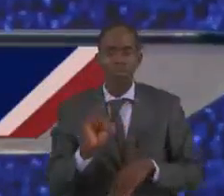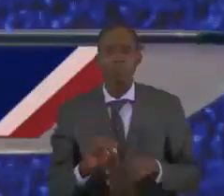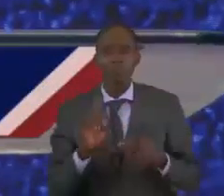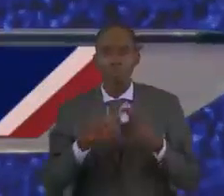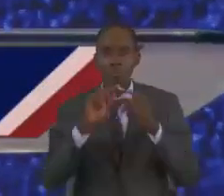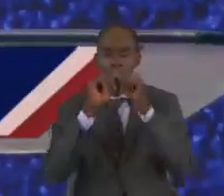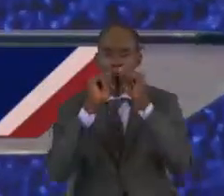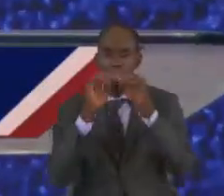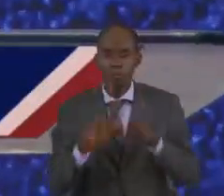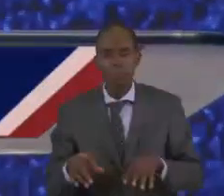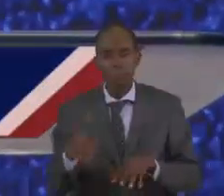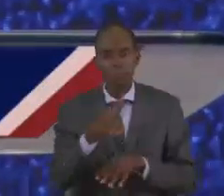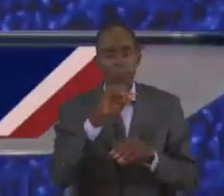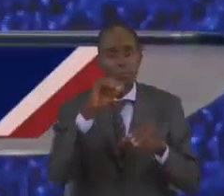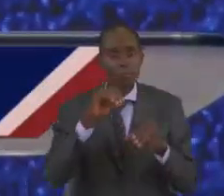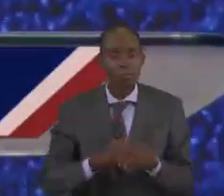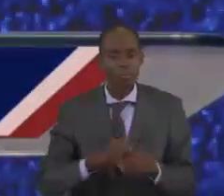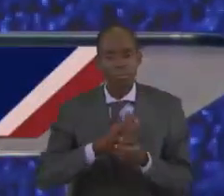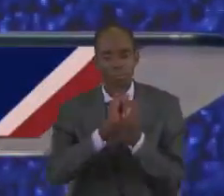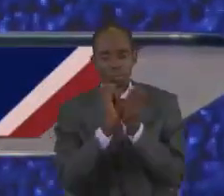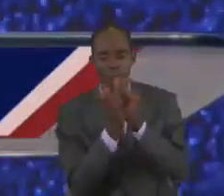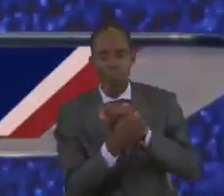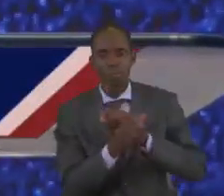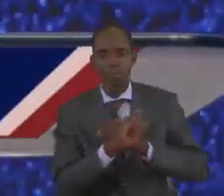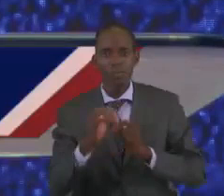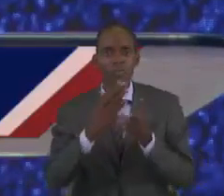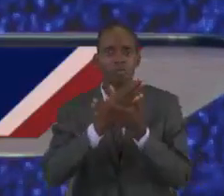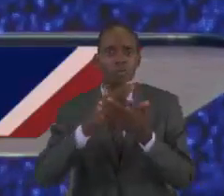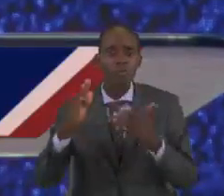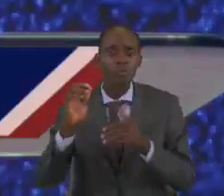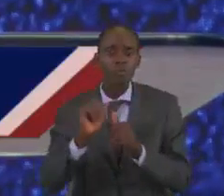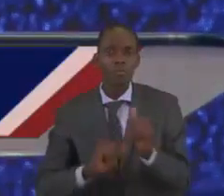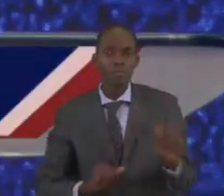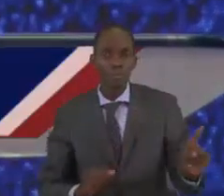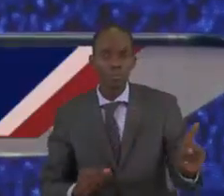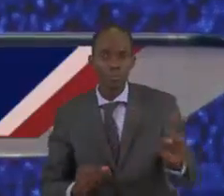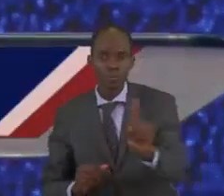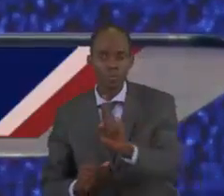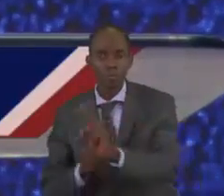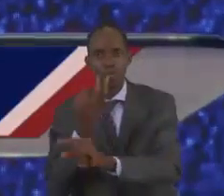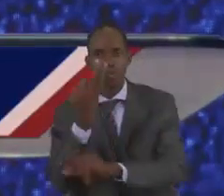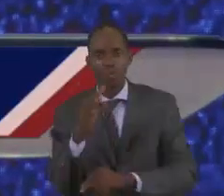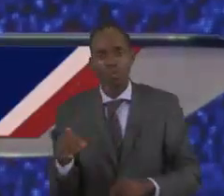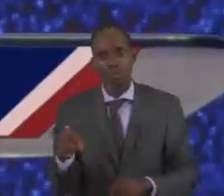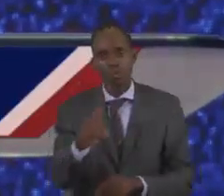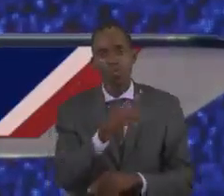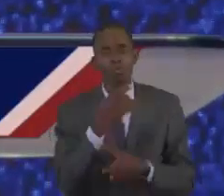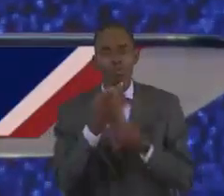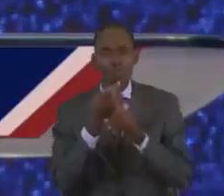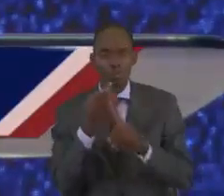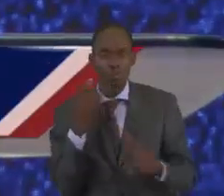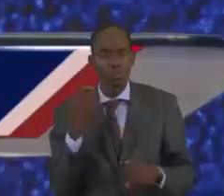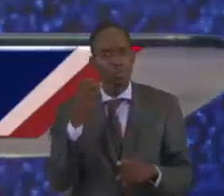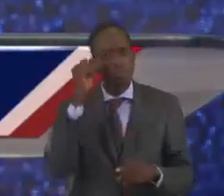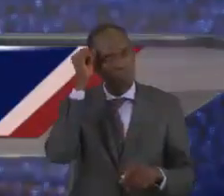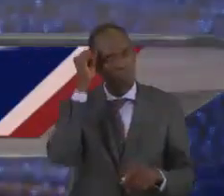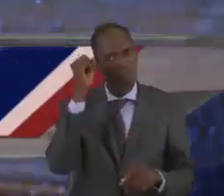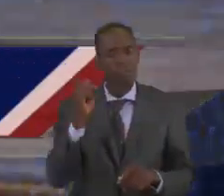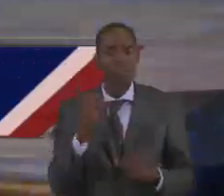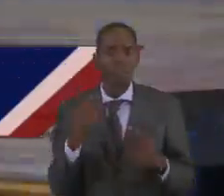you in turning away every one of you from